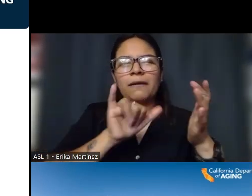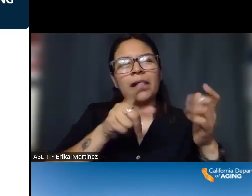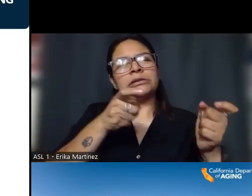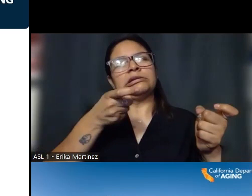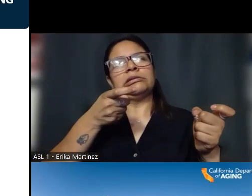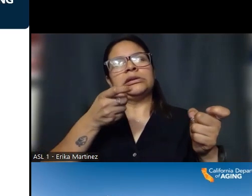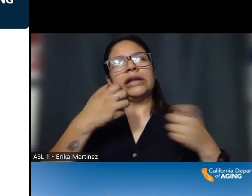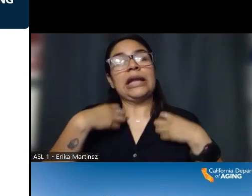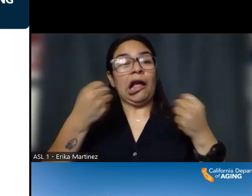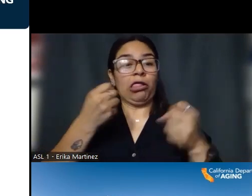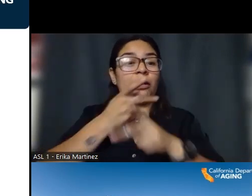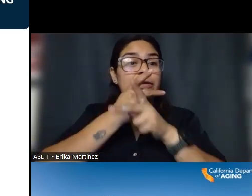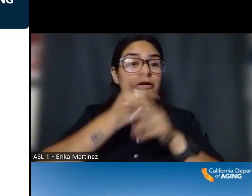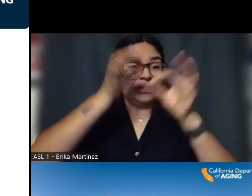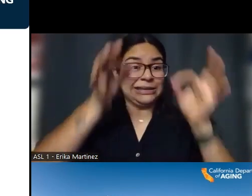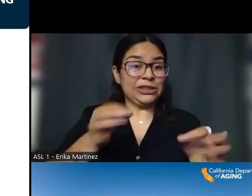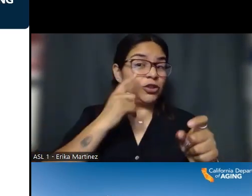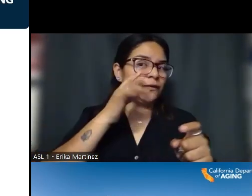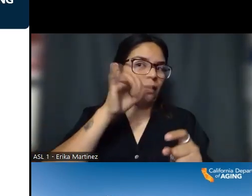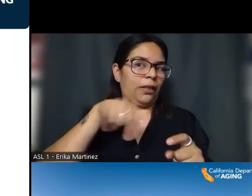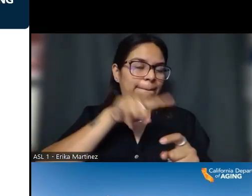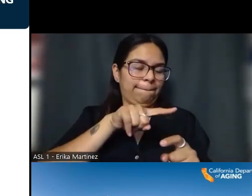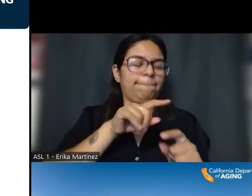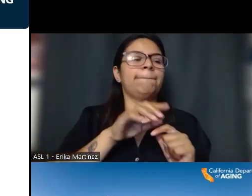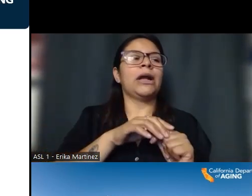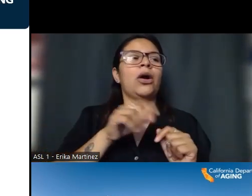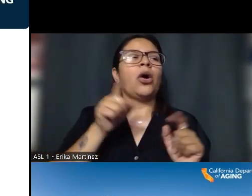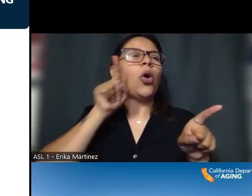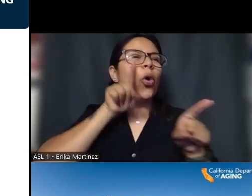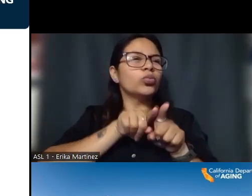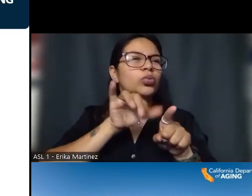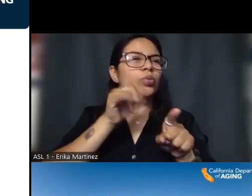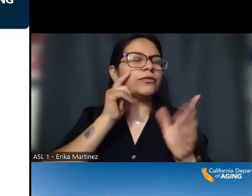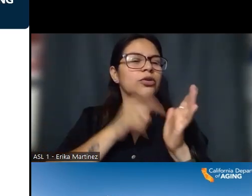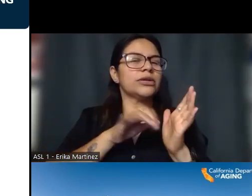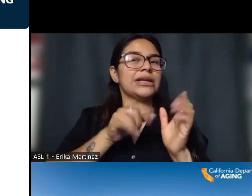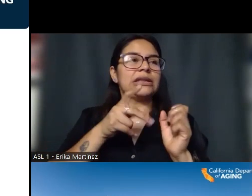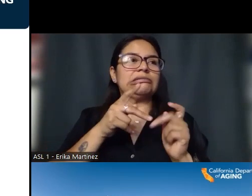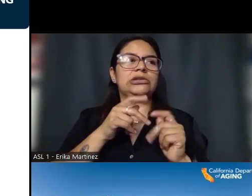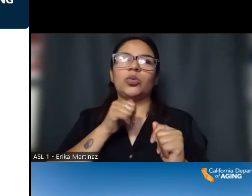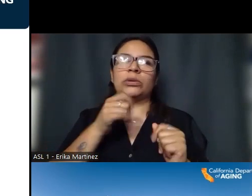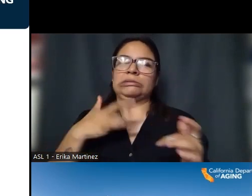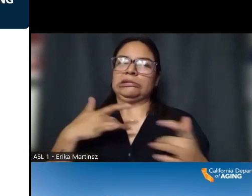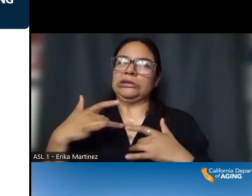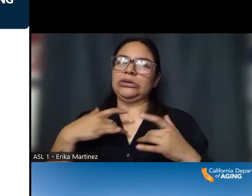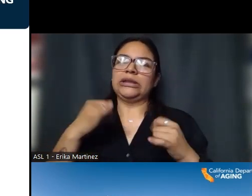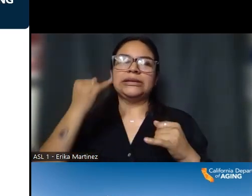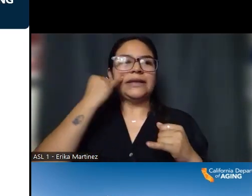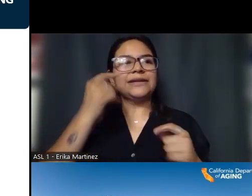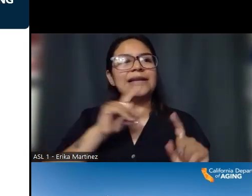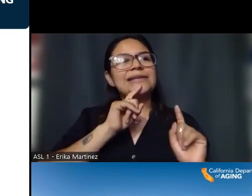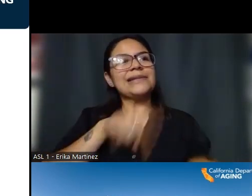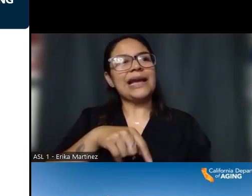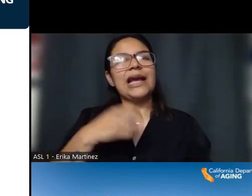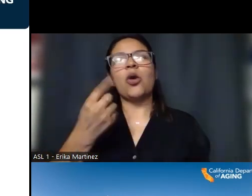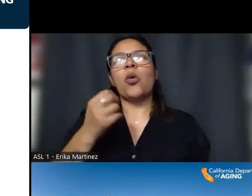healthcare decisions for them. And we also find that a lot of family members sometimes are concerned that they may be held financially responsible, or they may have their